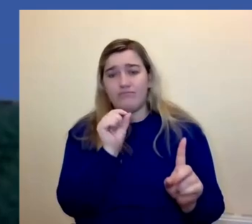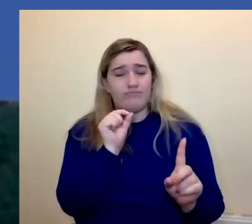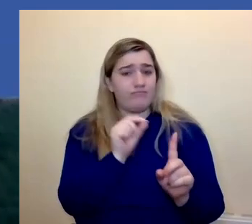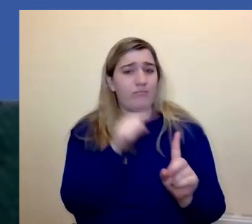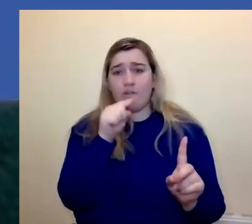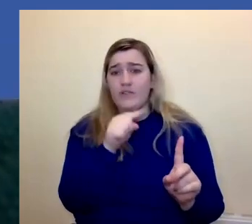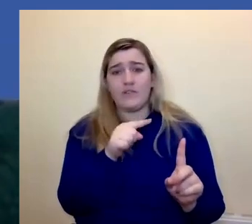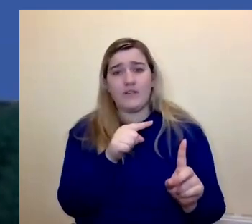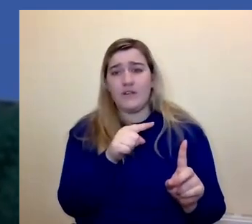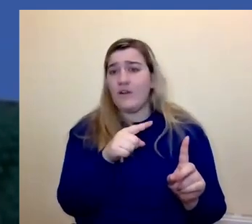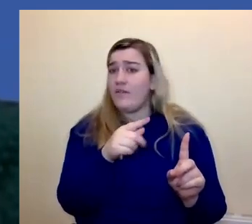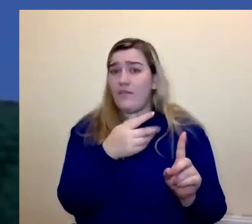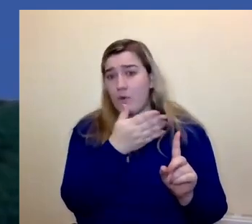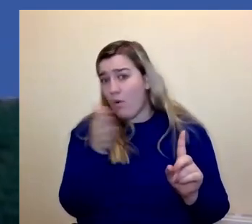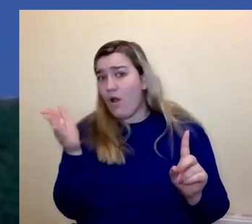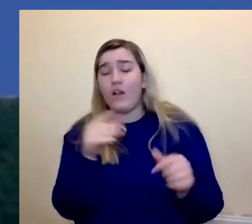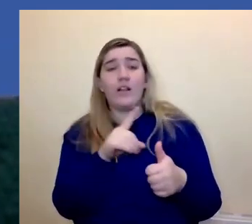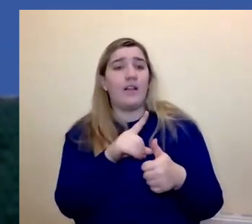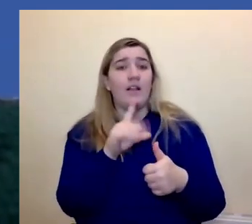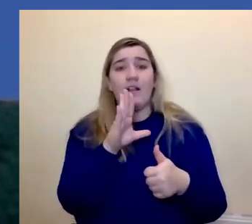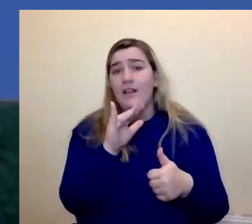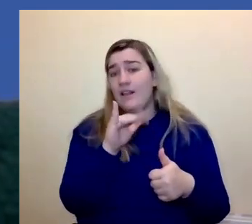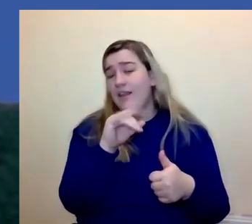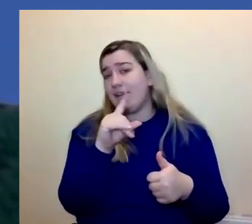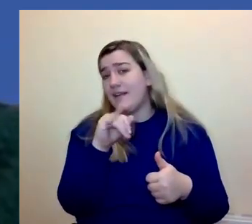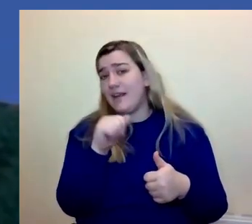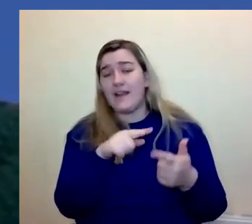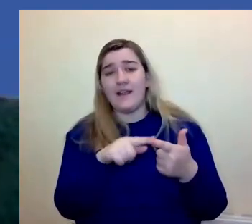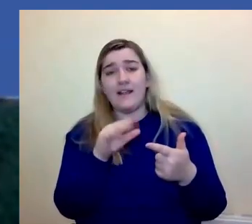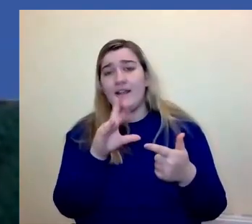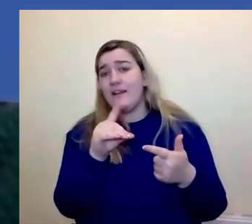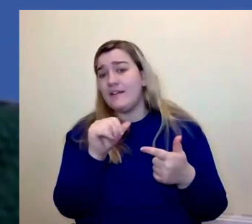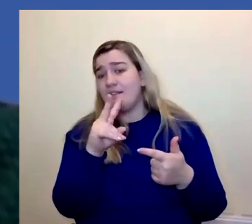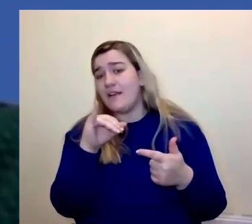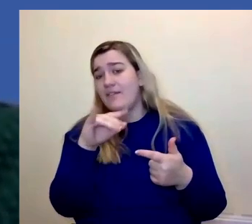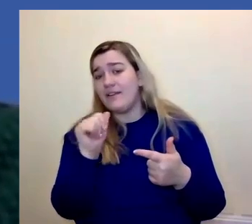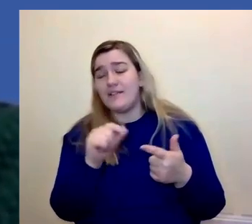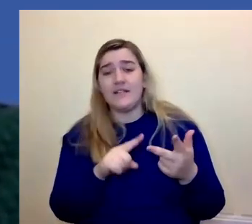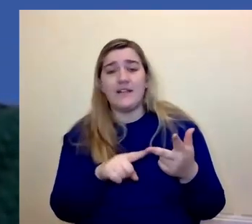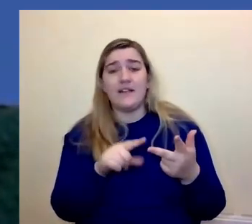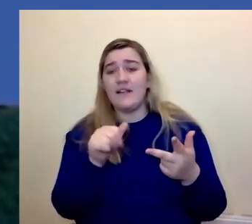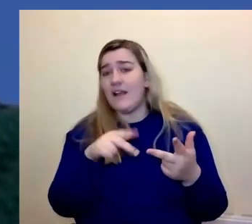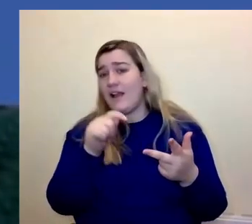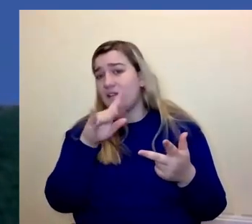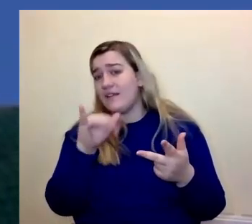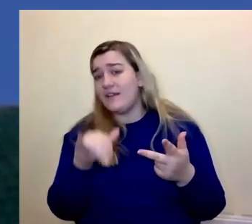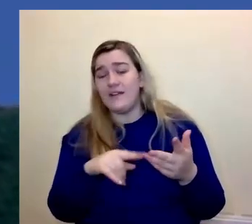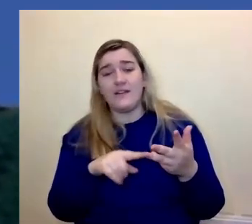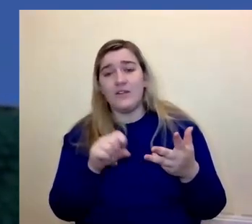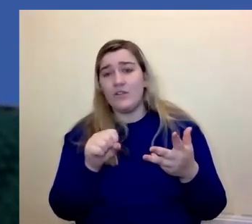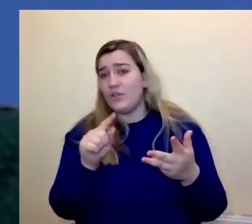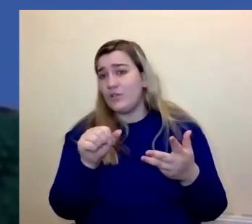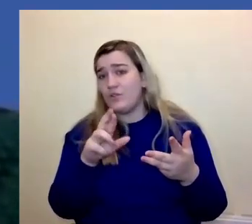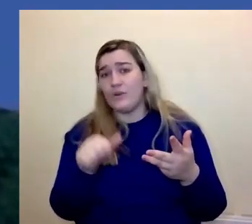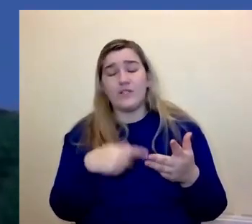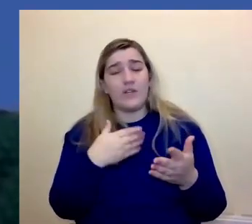with all of you, with Lydia, David, Anthony, and Stuart. Just learning about decision making and the importance